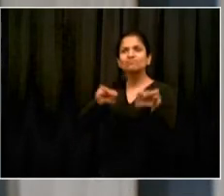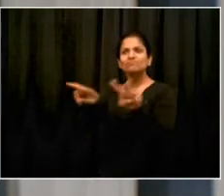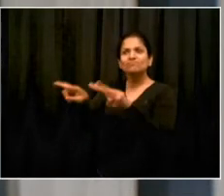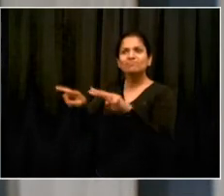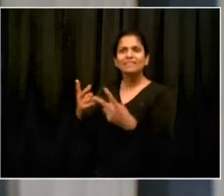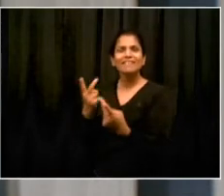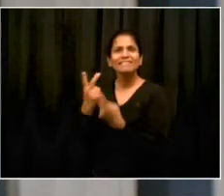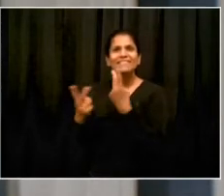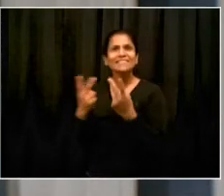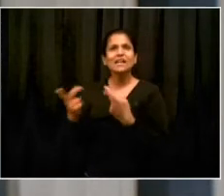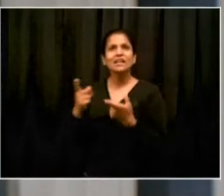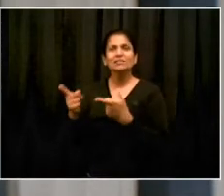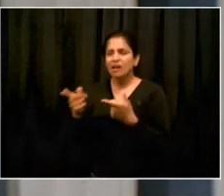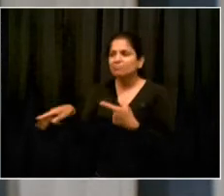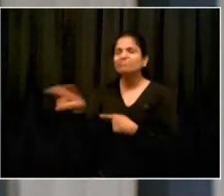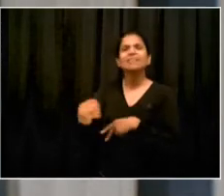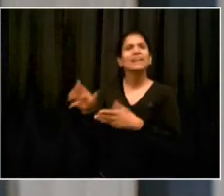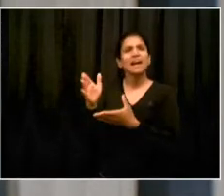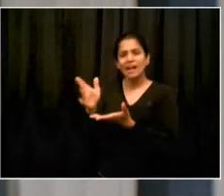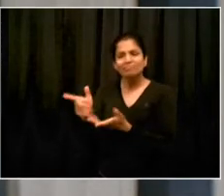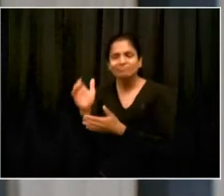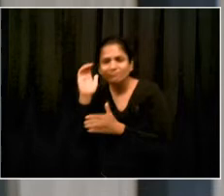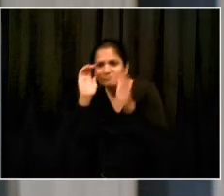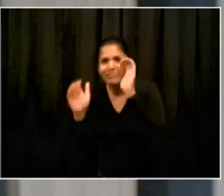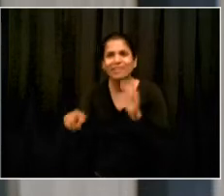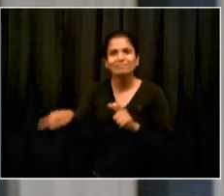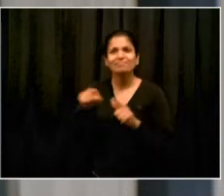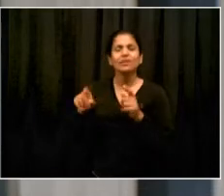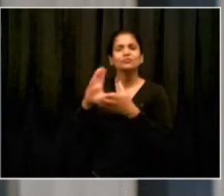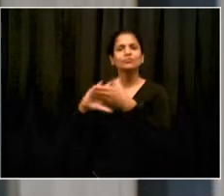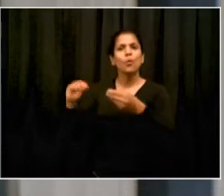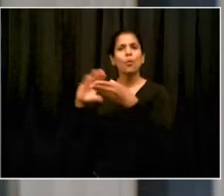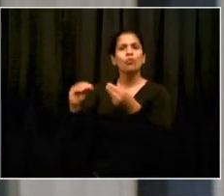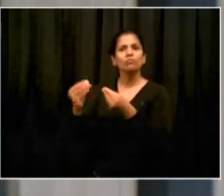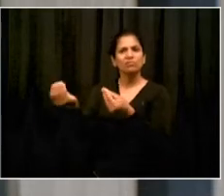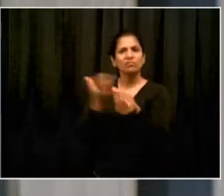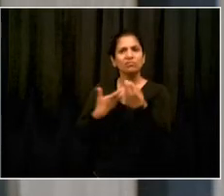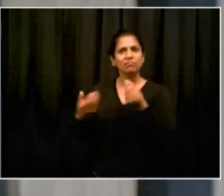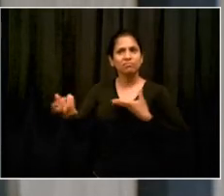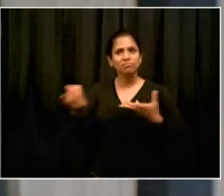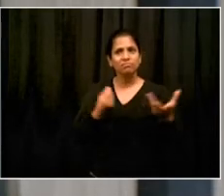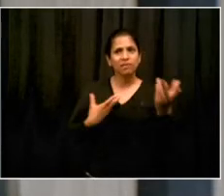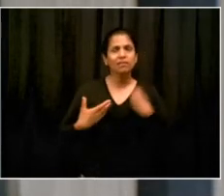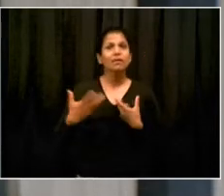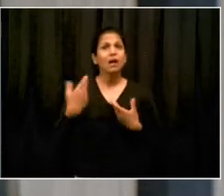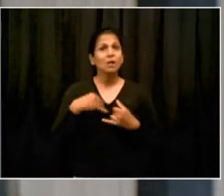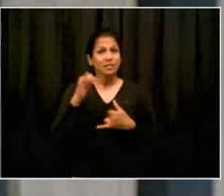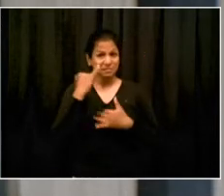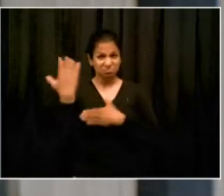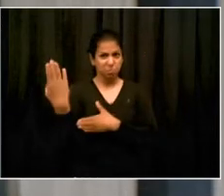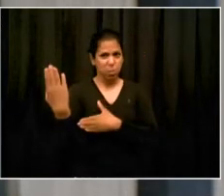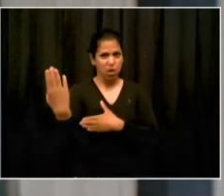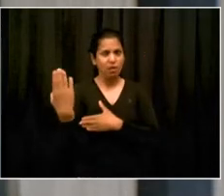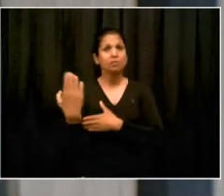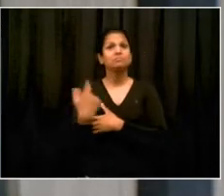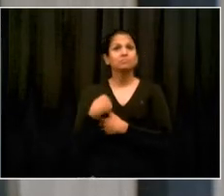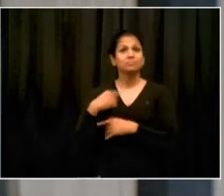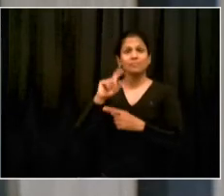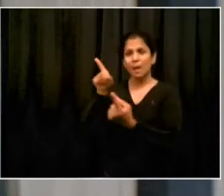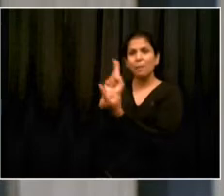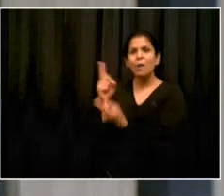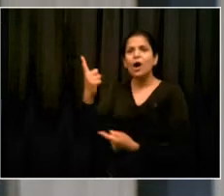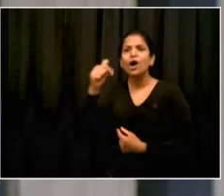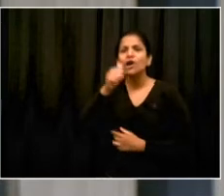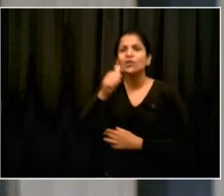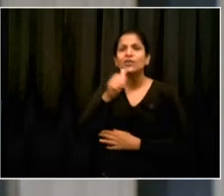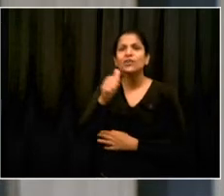chat with a third grade young girl, and she was bubbly and she was excited, and she was brimming with energy to get